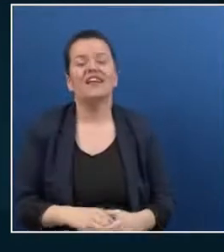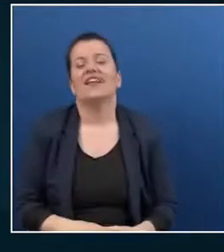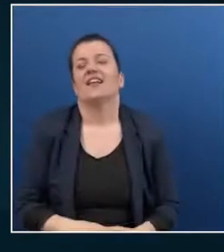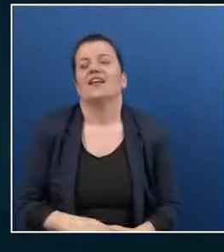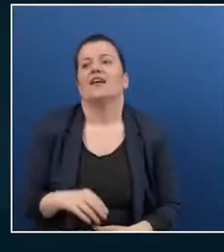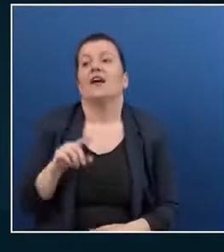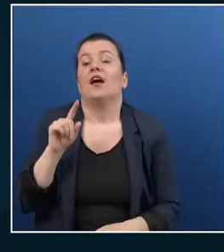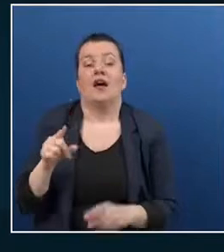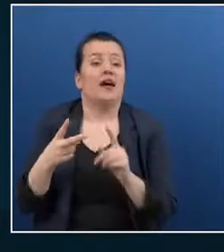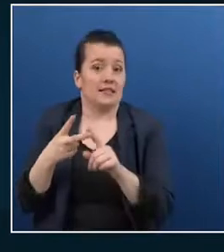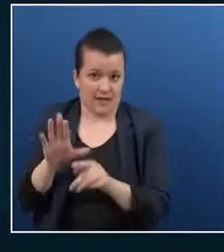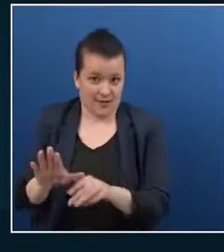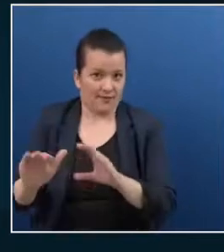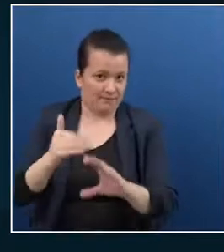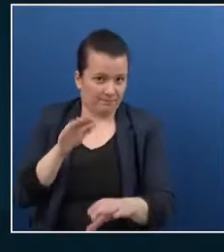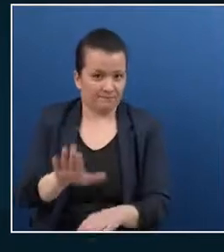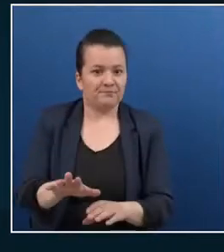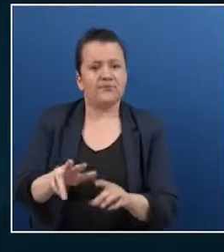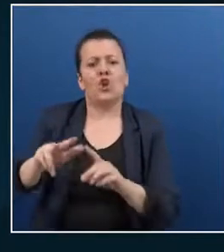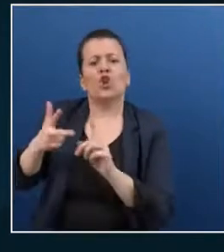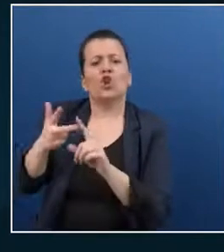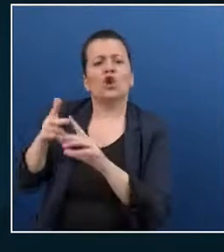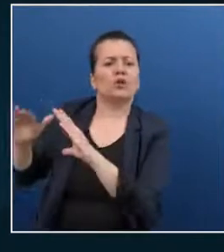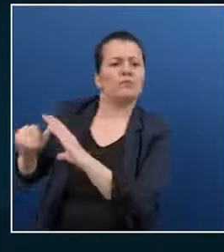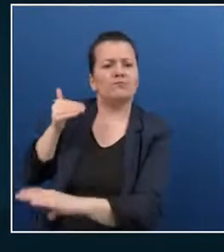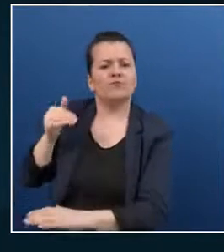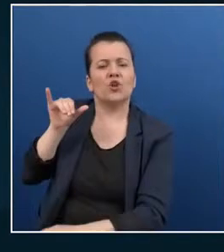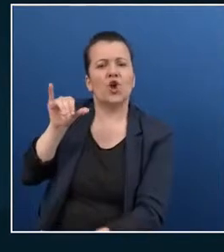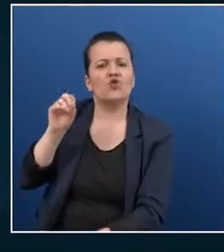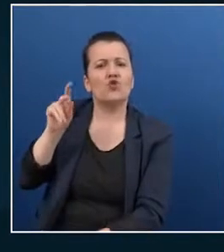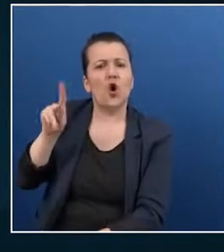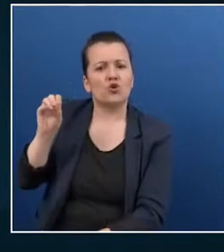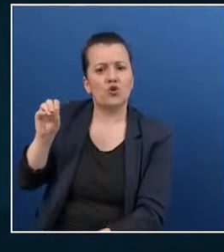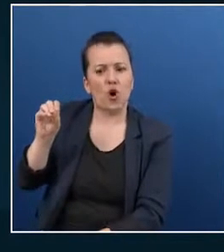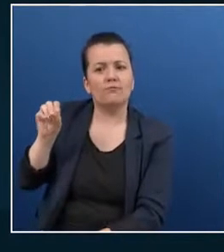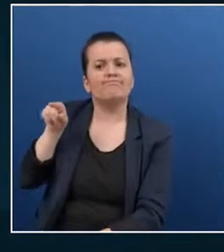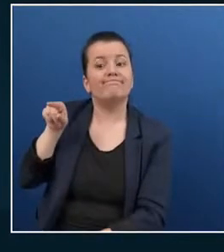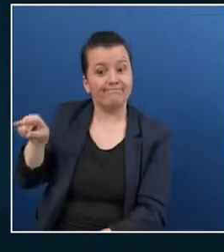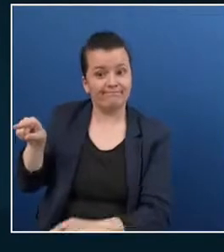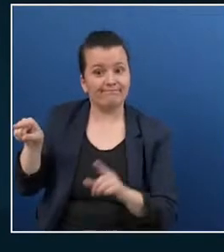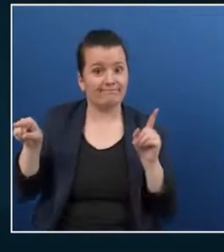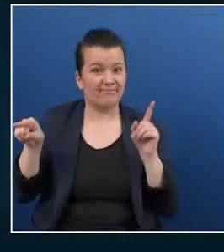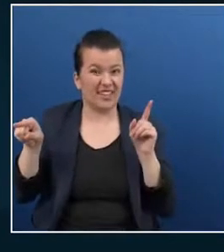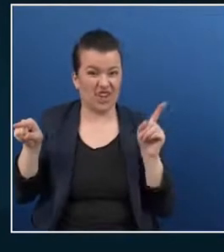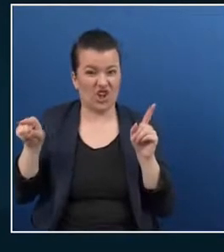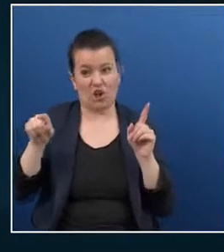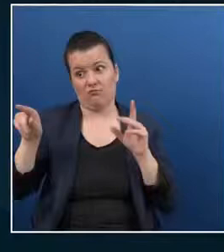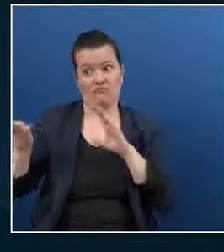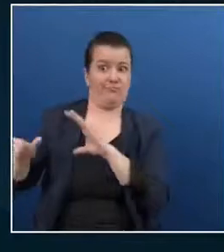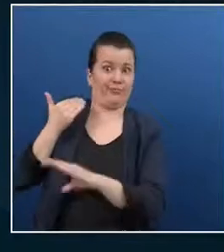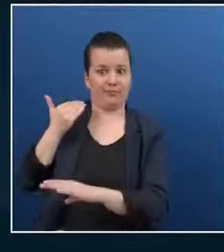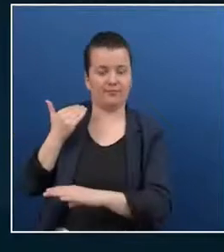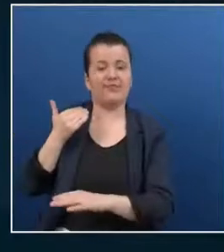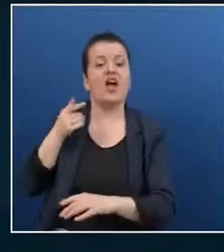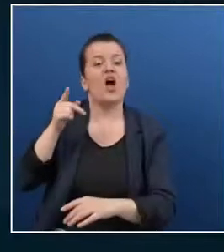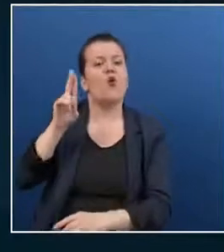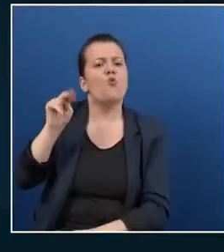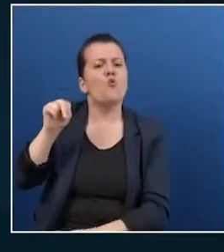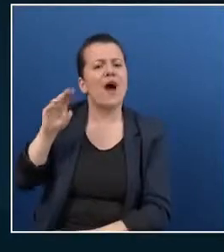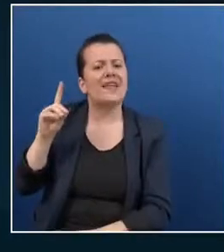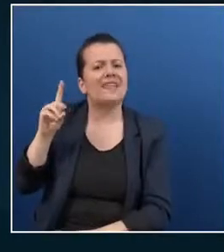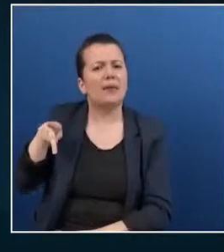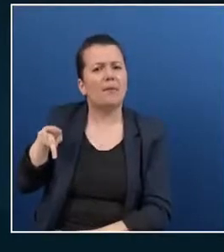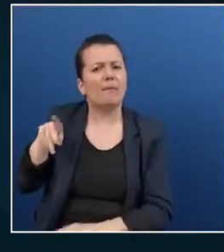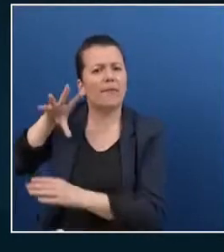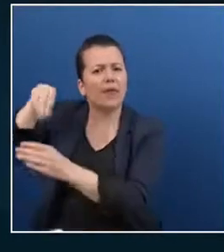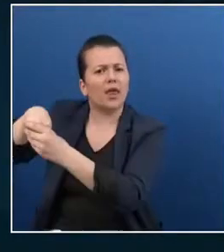named Yoko Watanabe. And Yoko ran a group in the United Nations Development Program